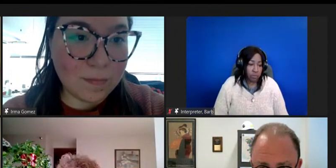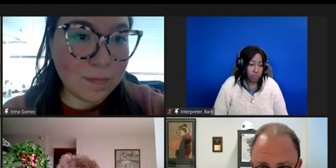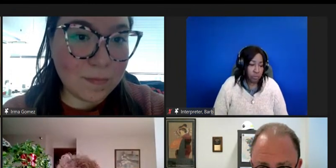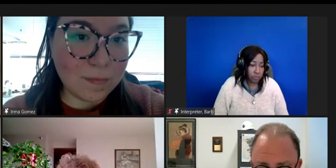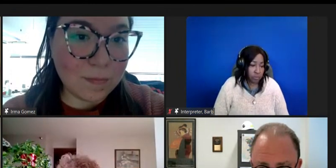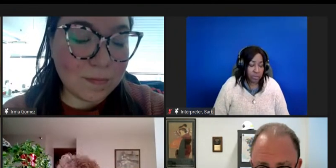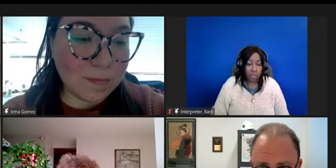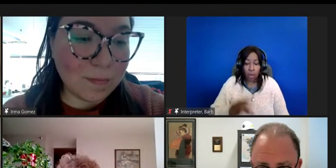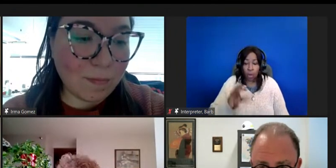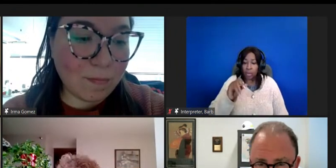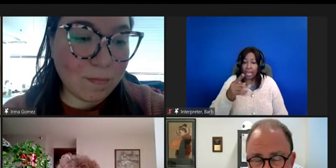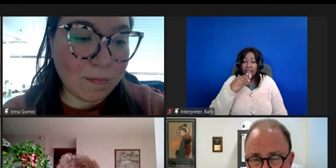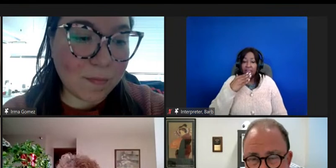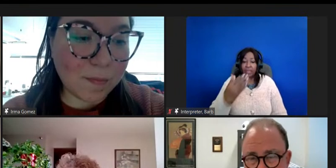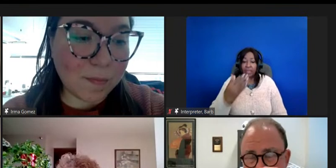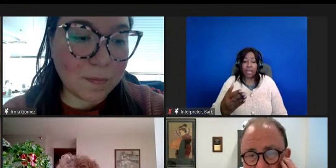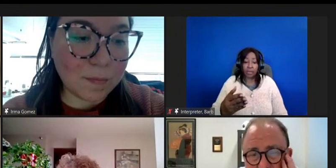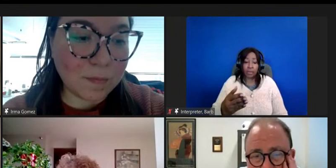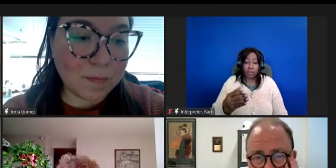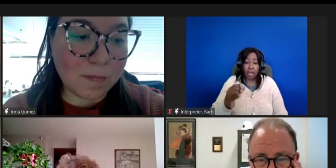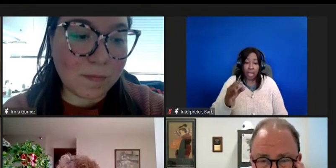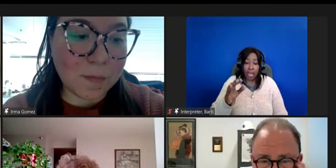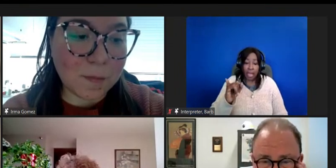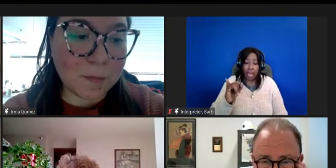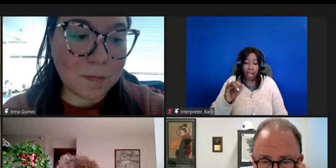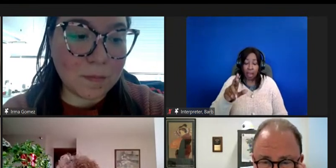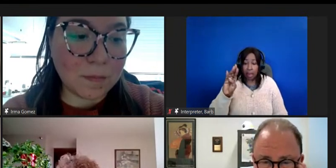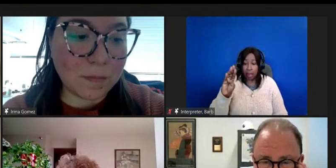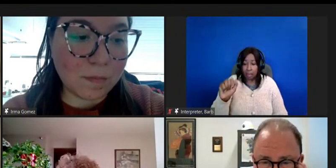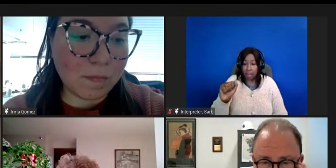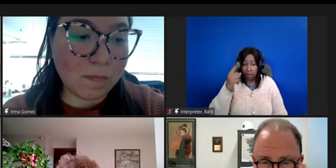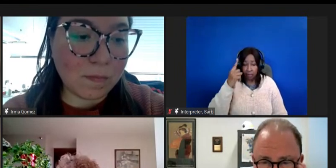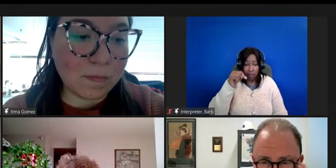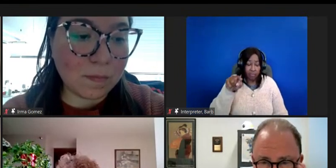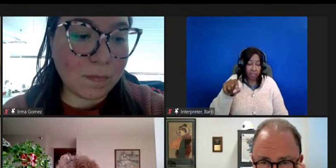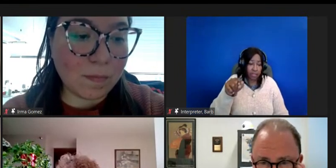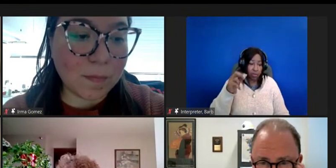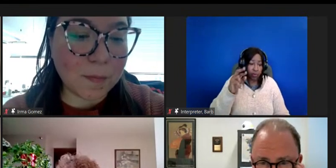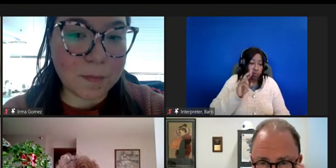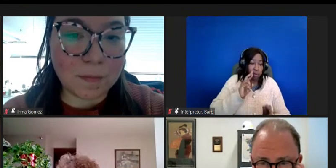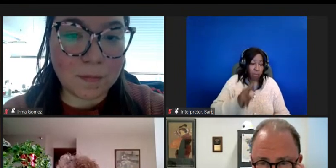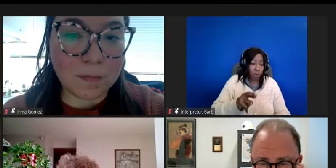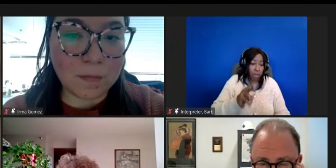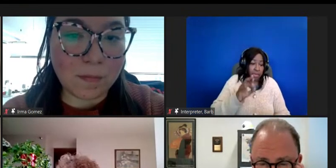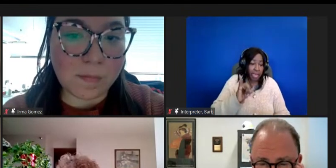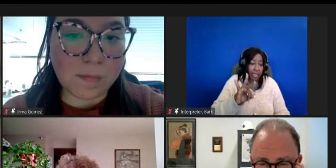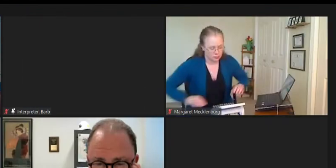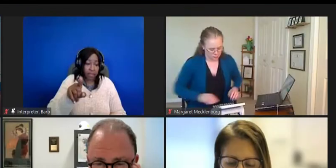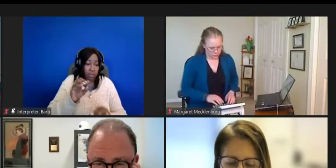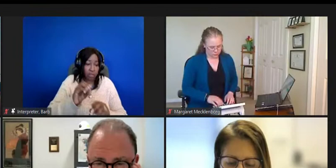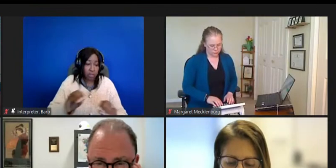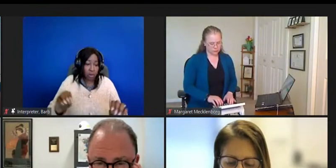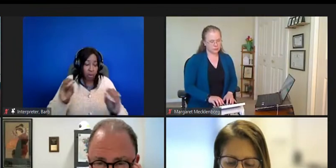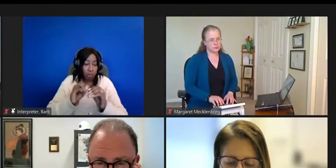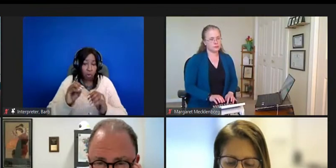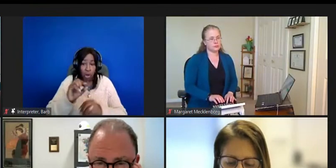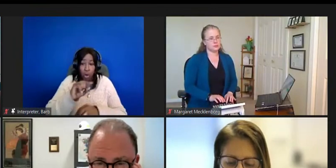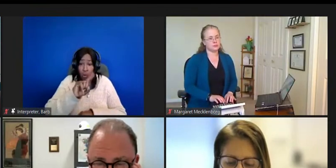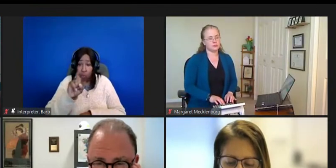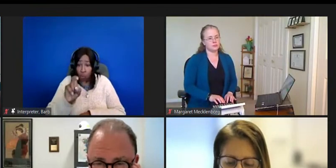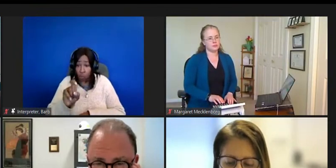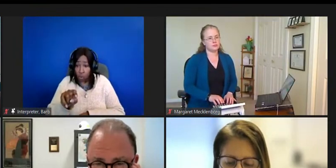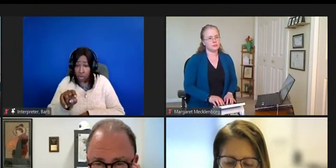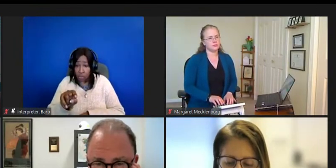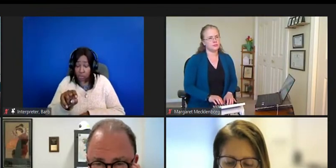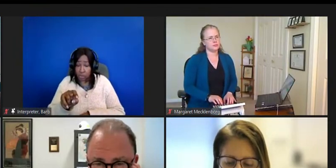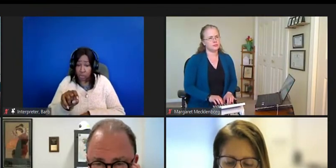Thank you, Irma, for the facilitator's report. If there's no more questions, or if there's we